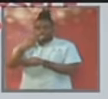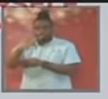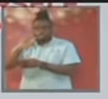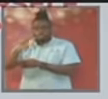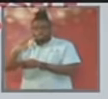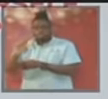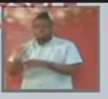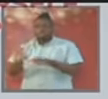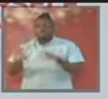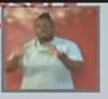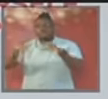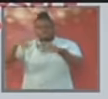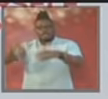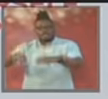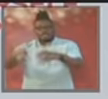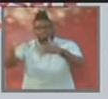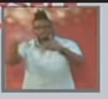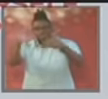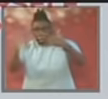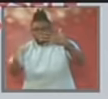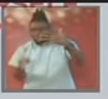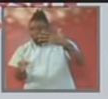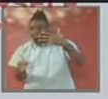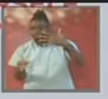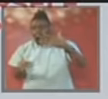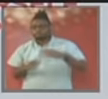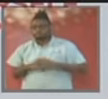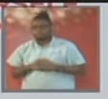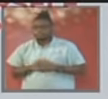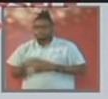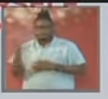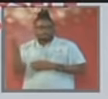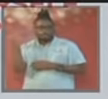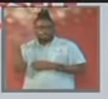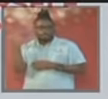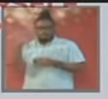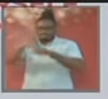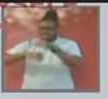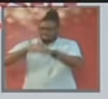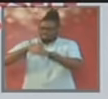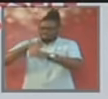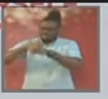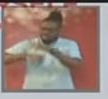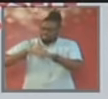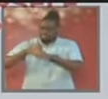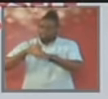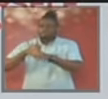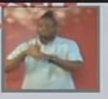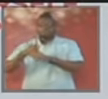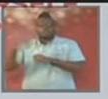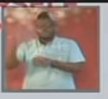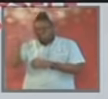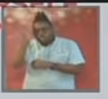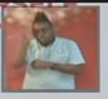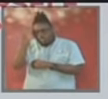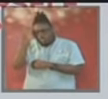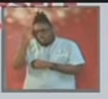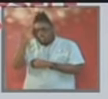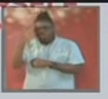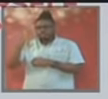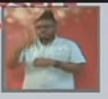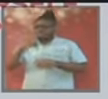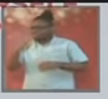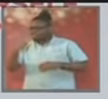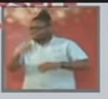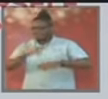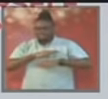are accustomed over the decades of rolling out mass vaccination programs as